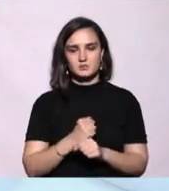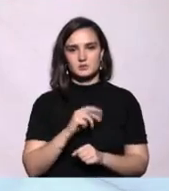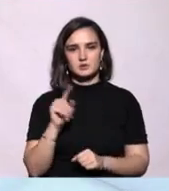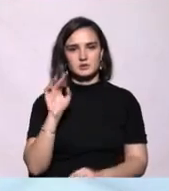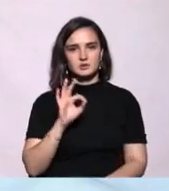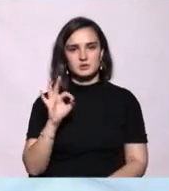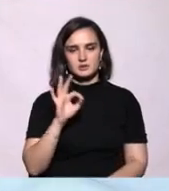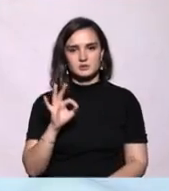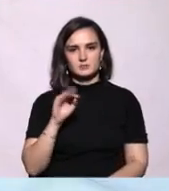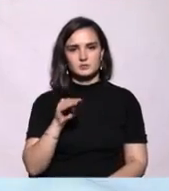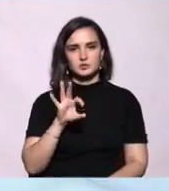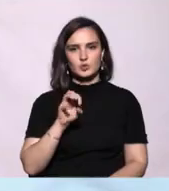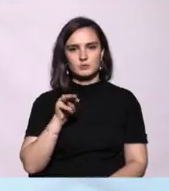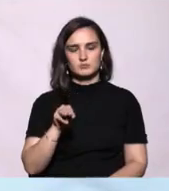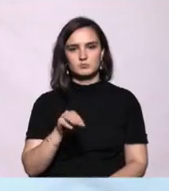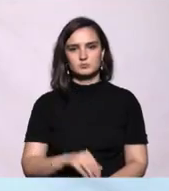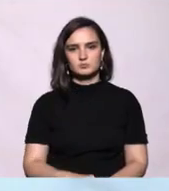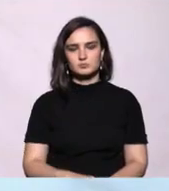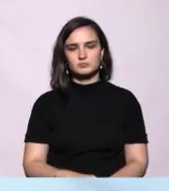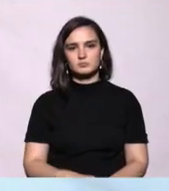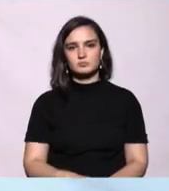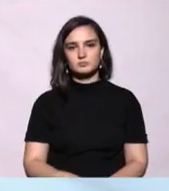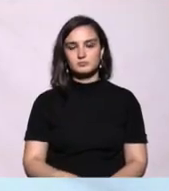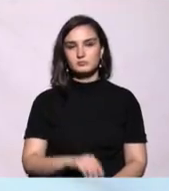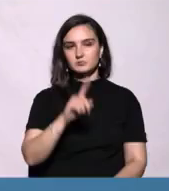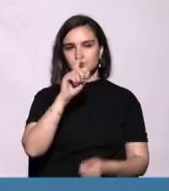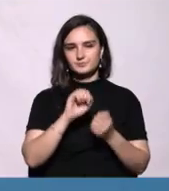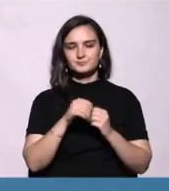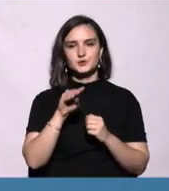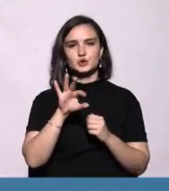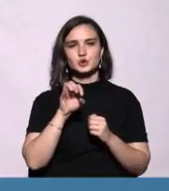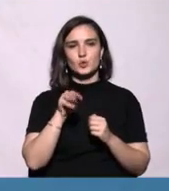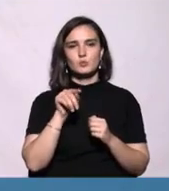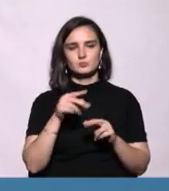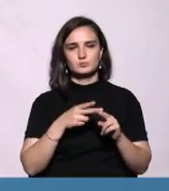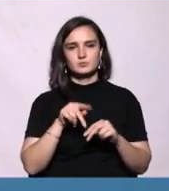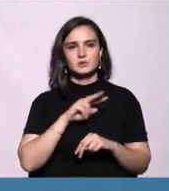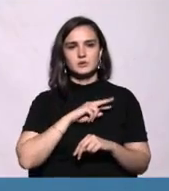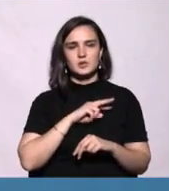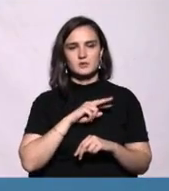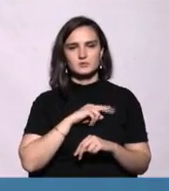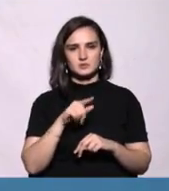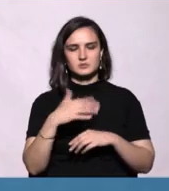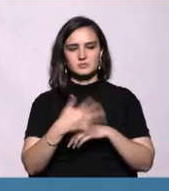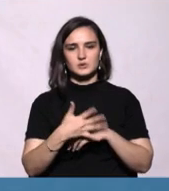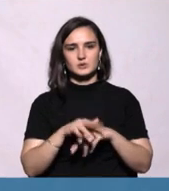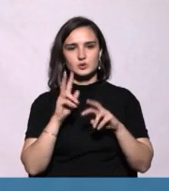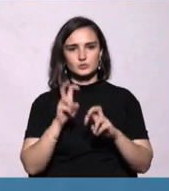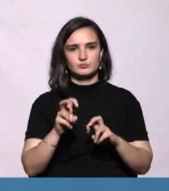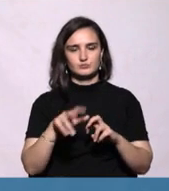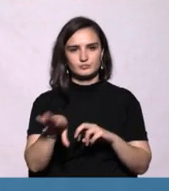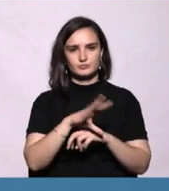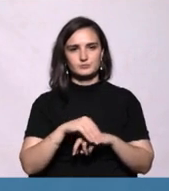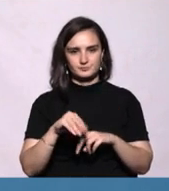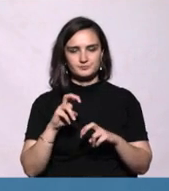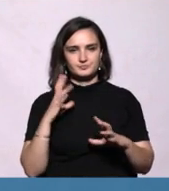what about Tom? Hmm, what I remember about Tom is that he loves the outdoors. And, he